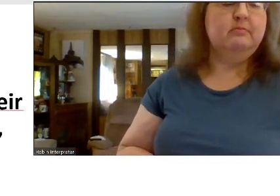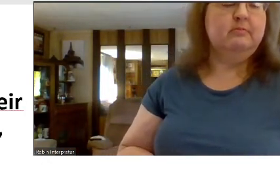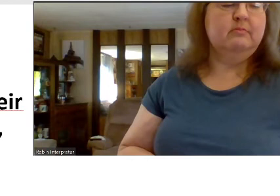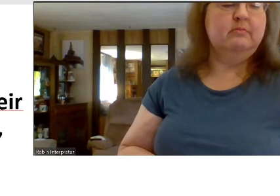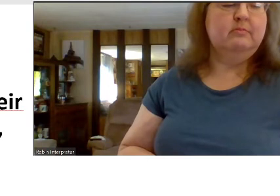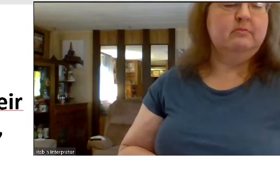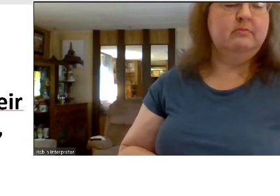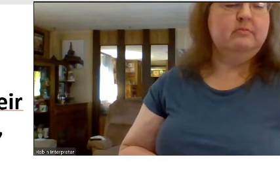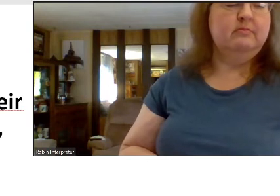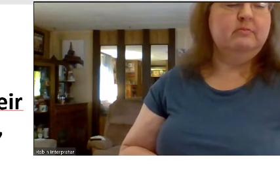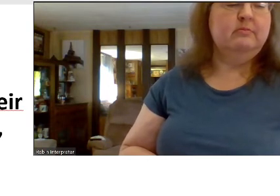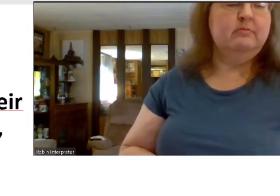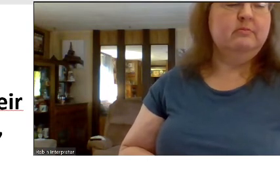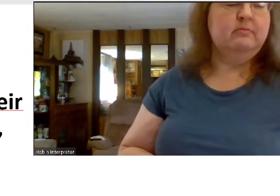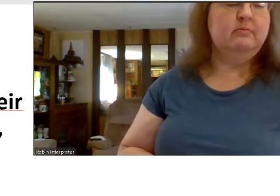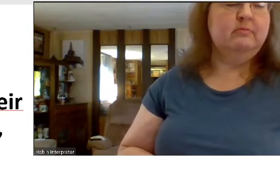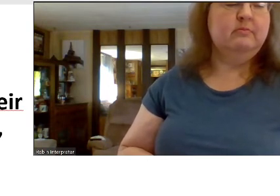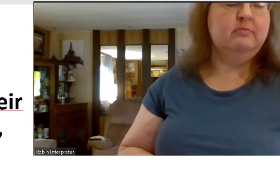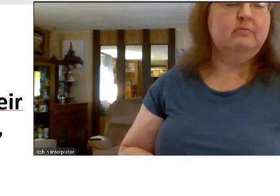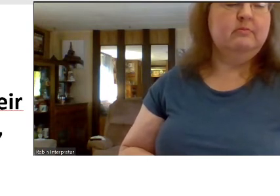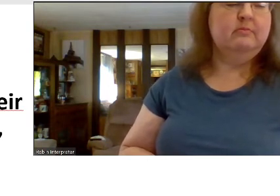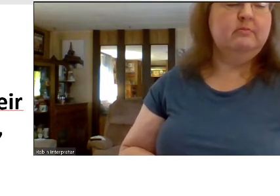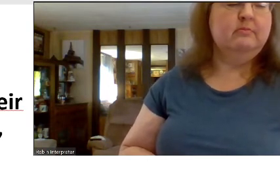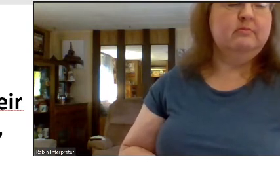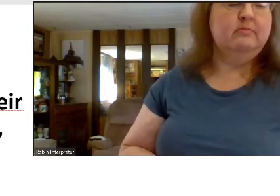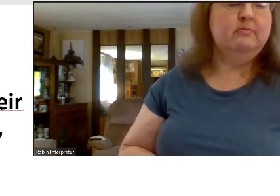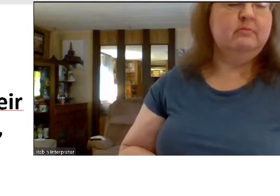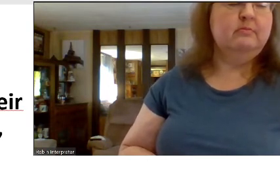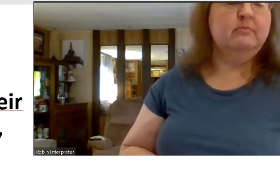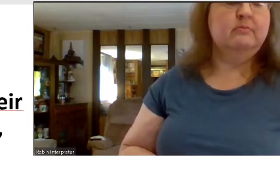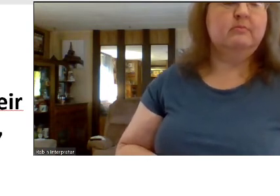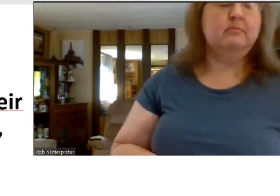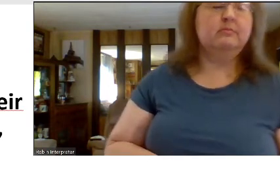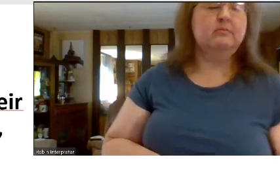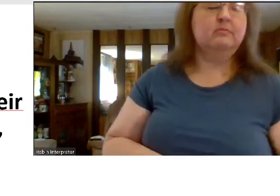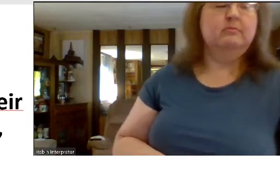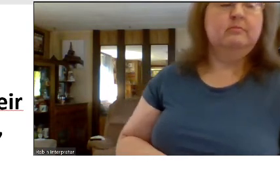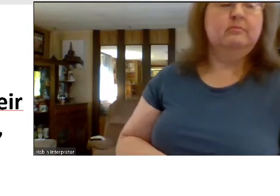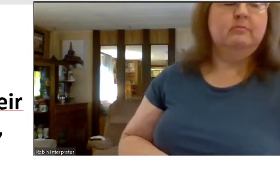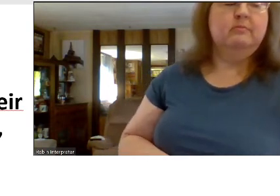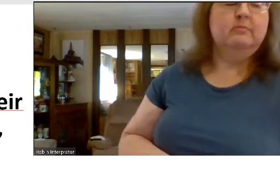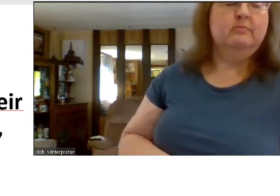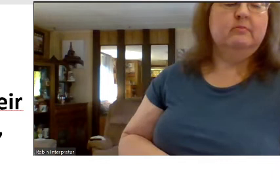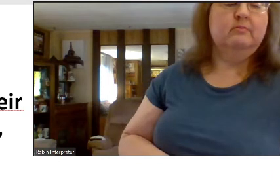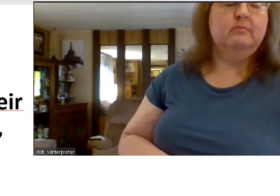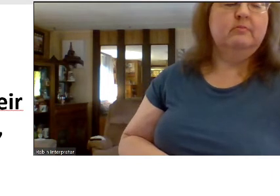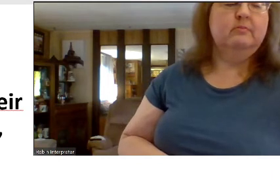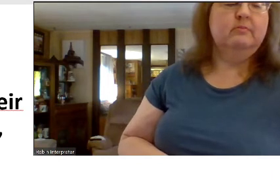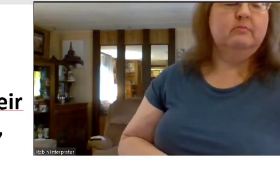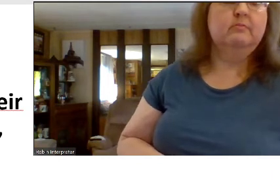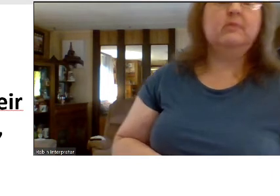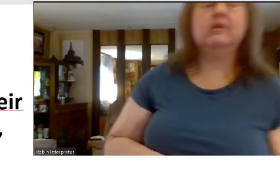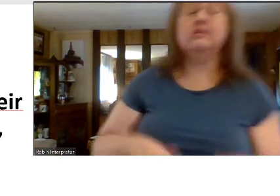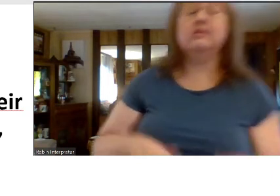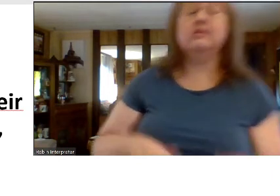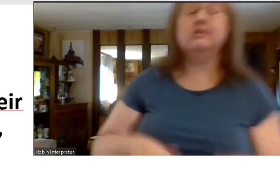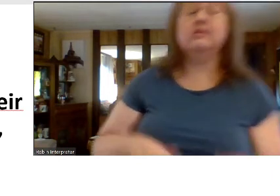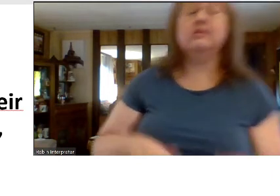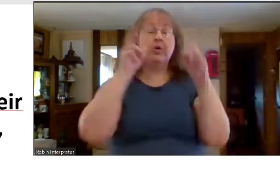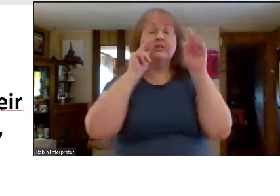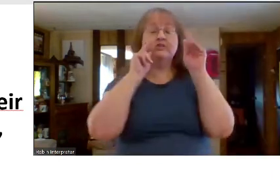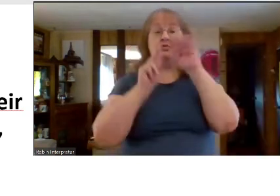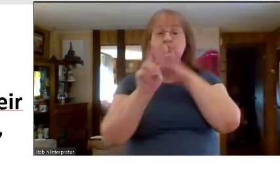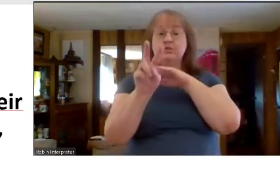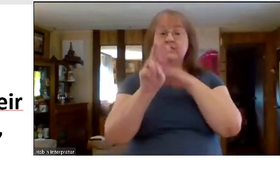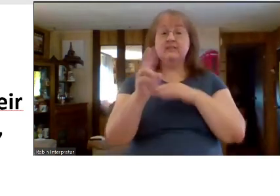So let's look at the next slide. It says below is a graph of how many hours people walk their dogs a week. Predict how